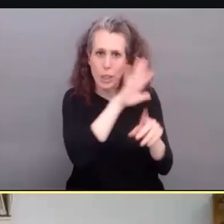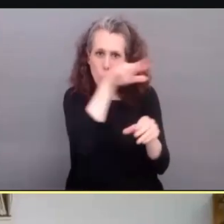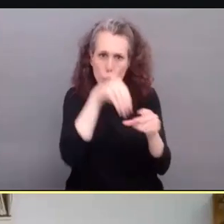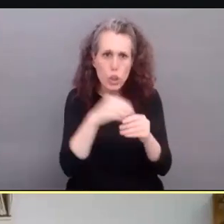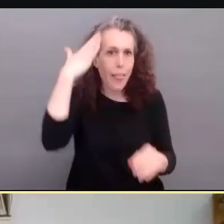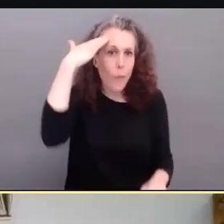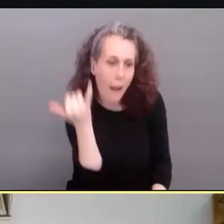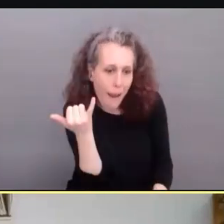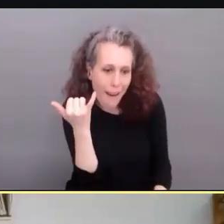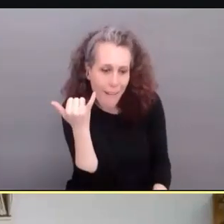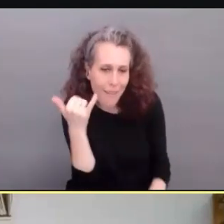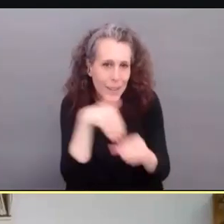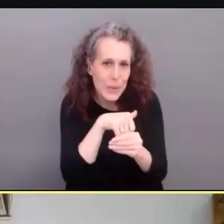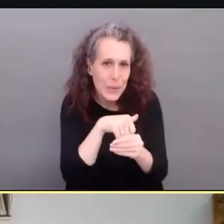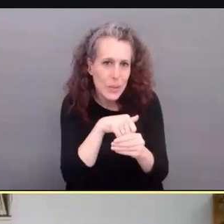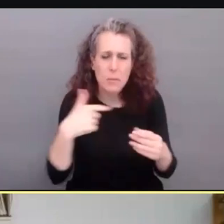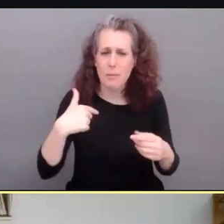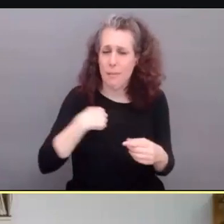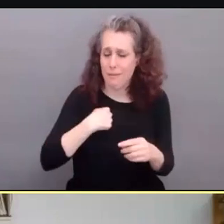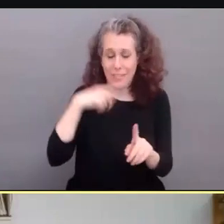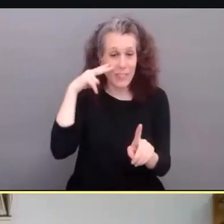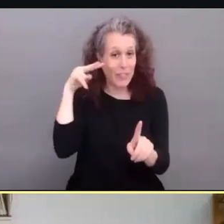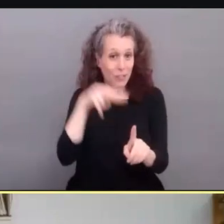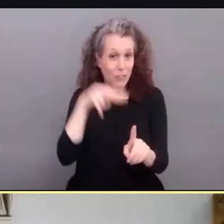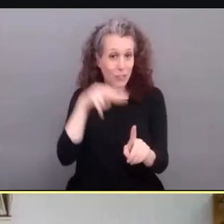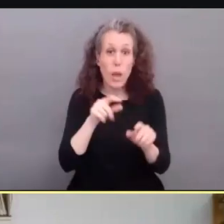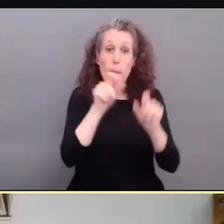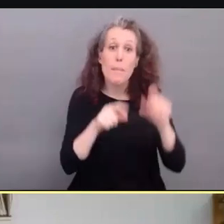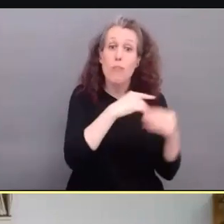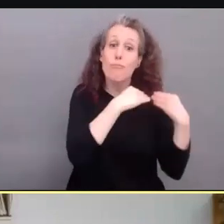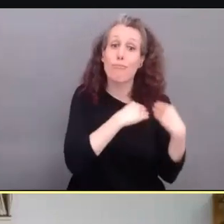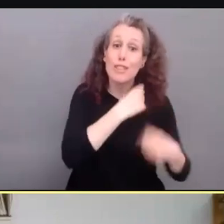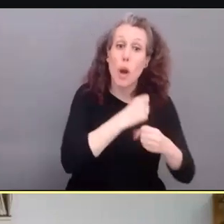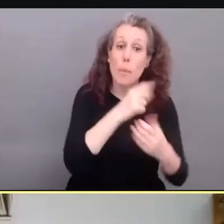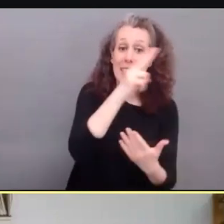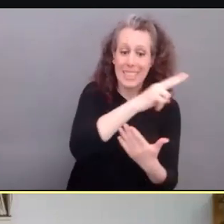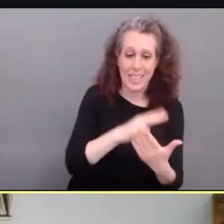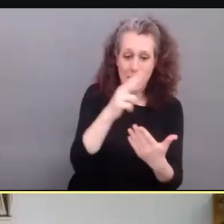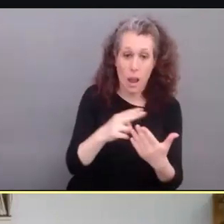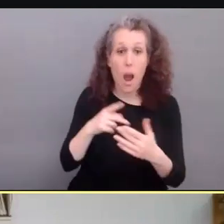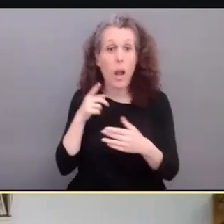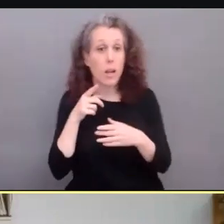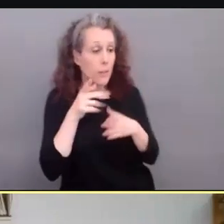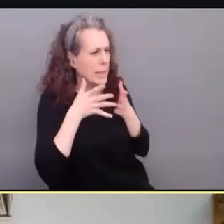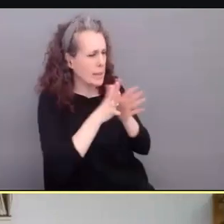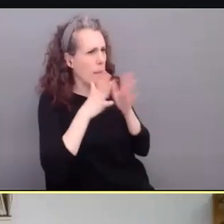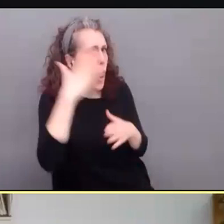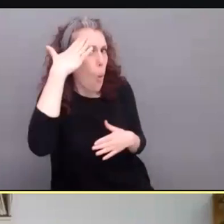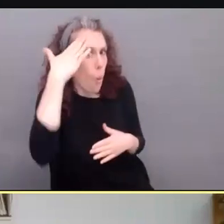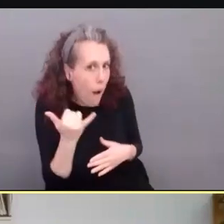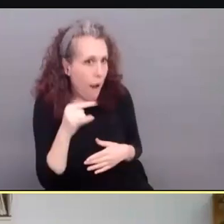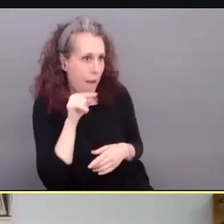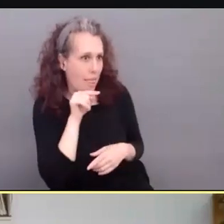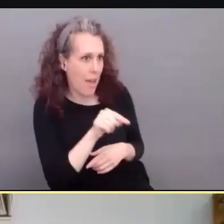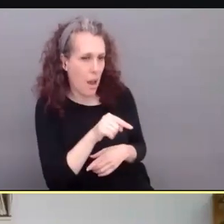I've always felt that once designers understand what the reason for doing something in a particular way is, they